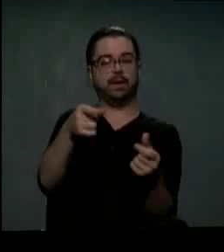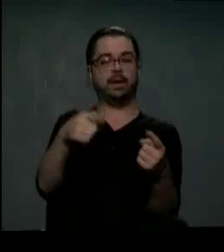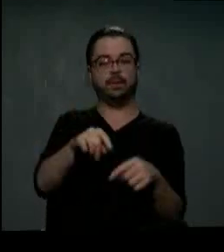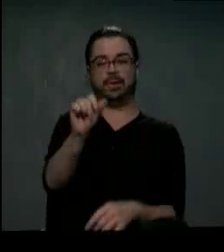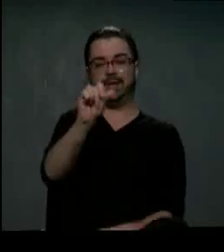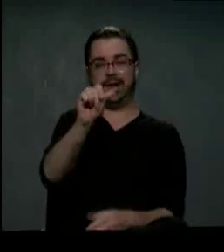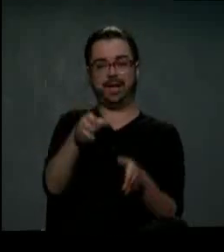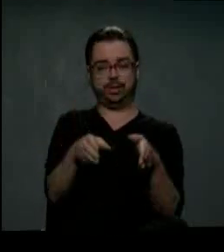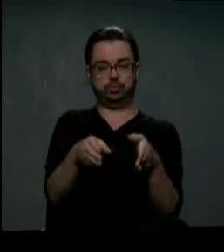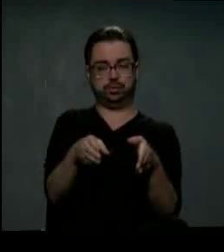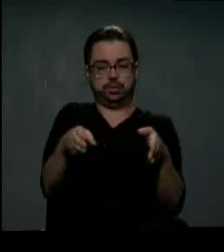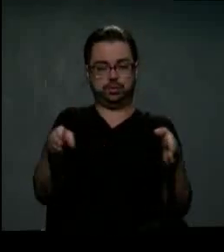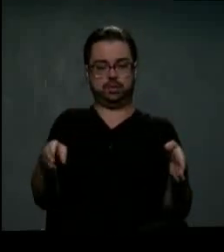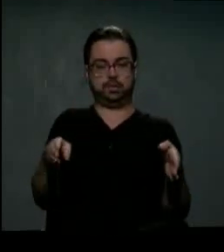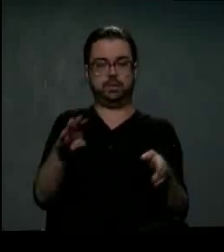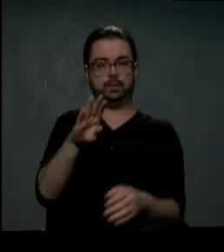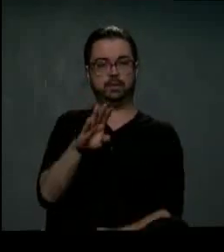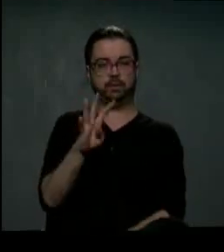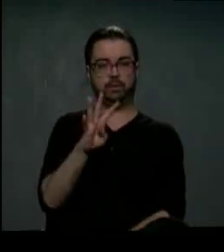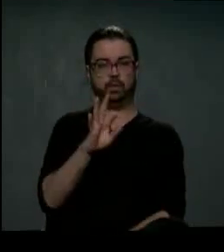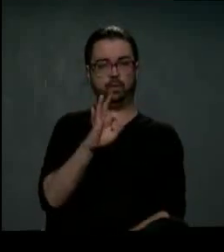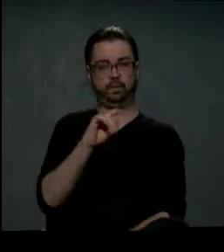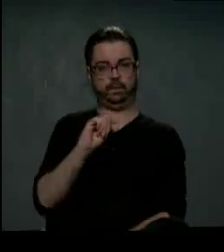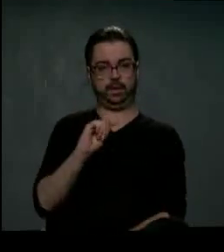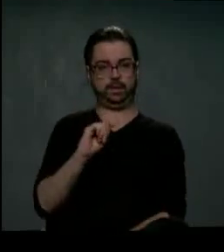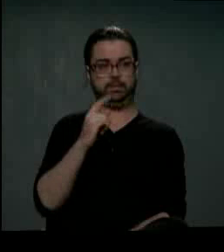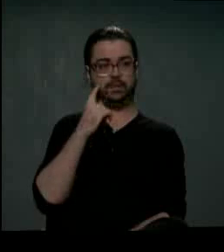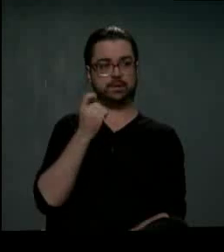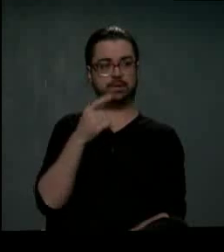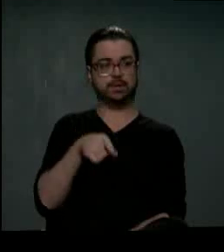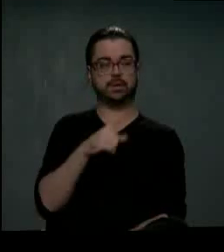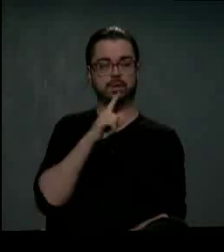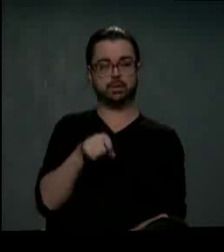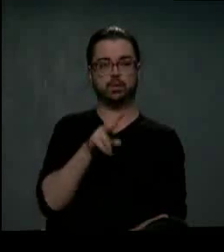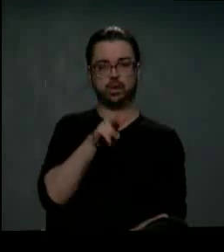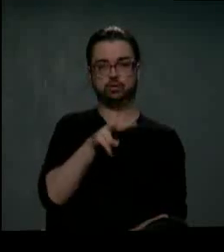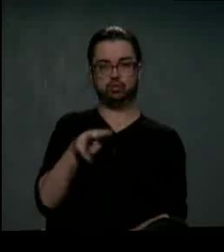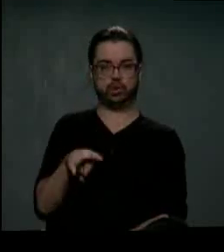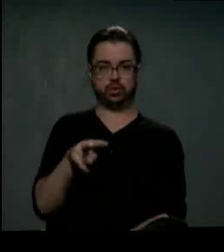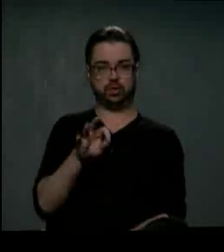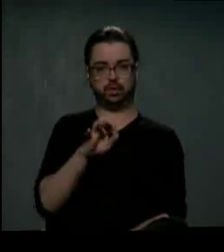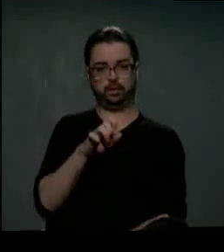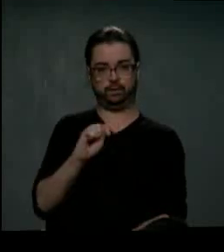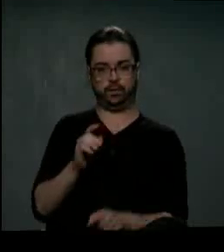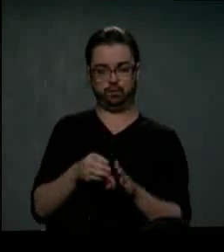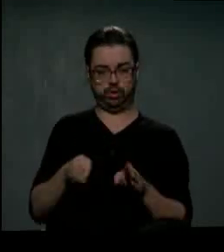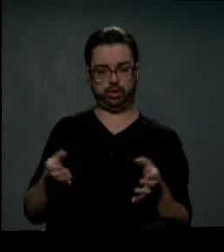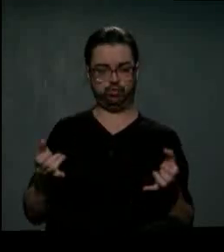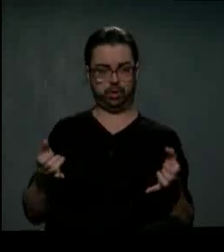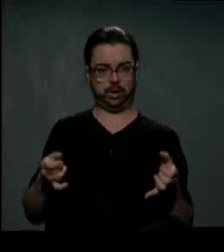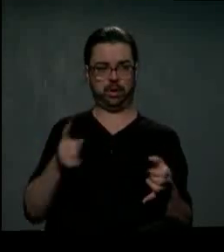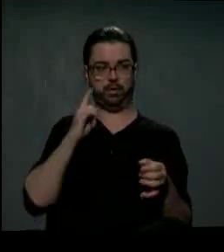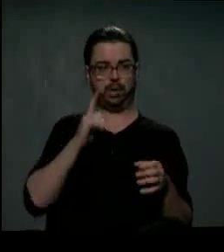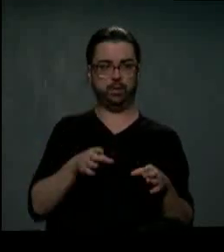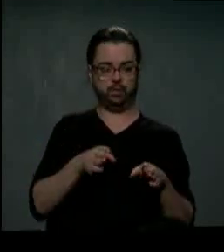feet by the city to meet their 15-foot restriction, because it's only 22 feet wide right now, it would carry over all the